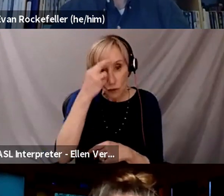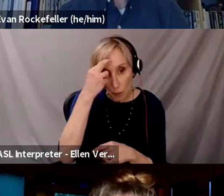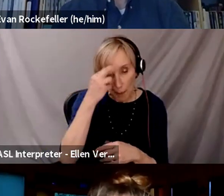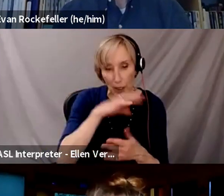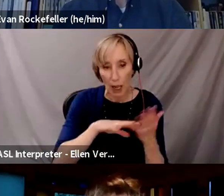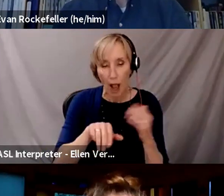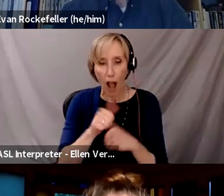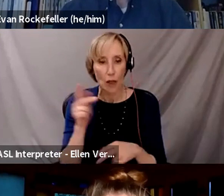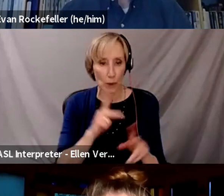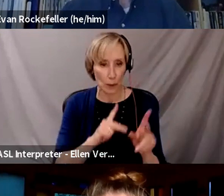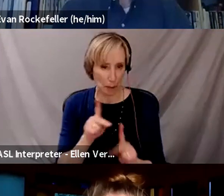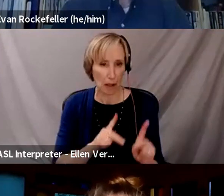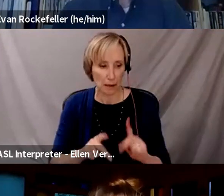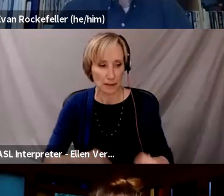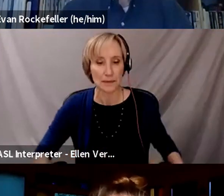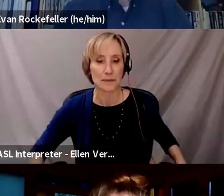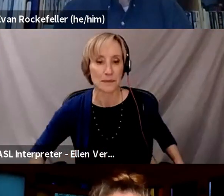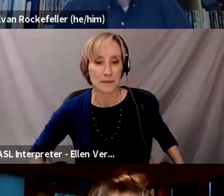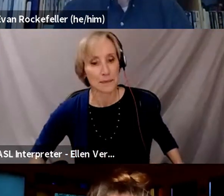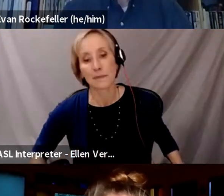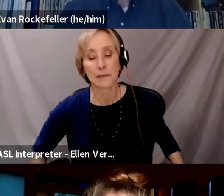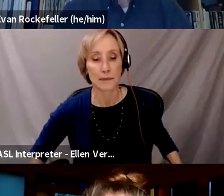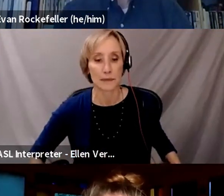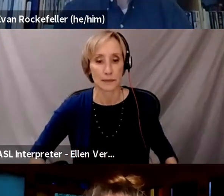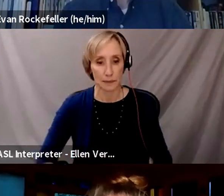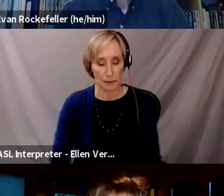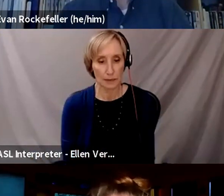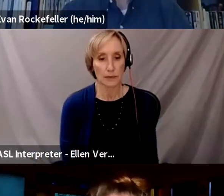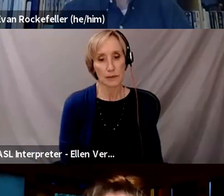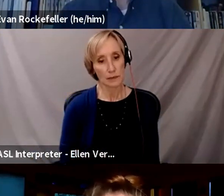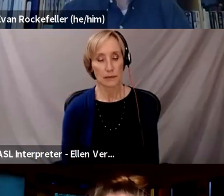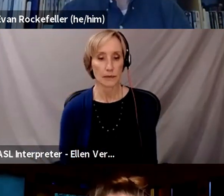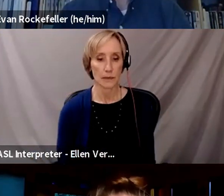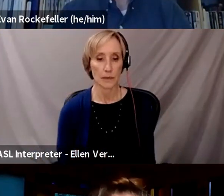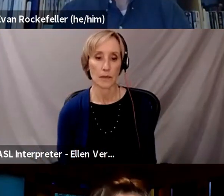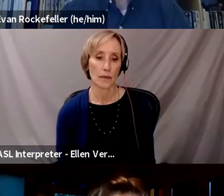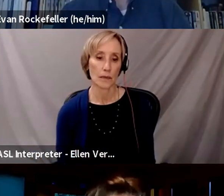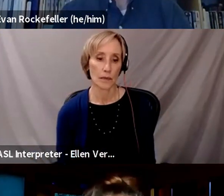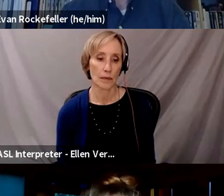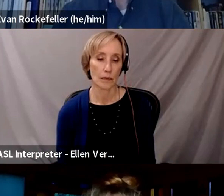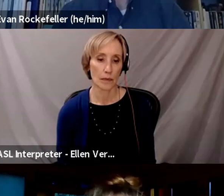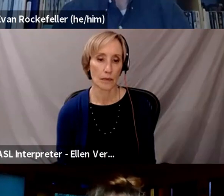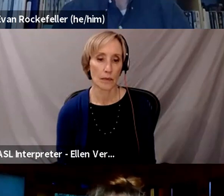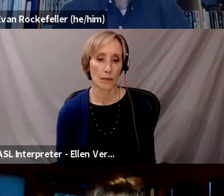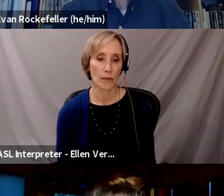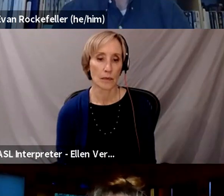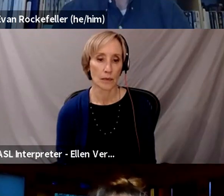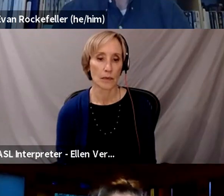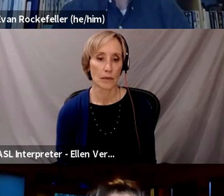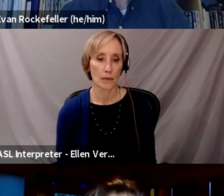Thank you. So the next question is, I think for everybody, how can people outside the queer